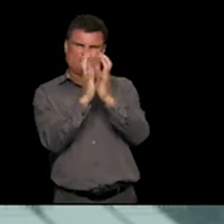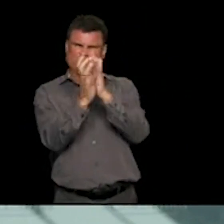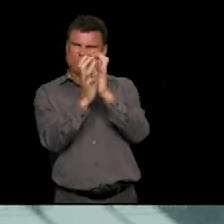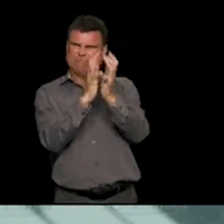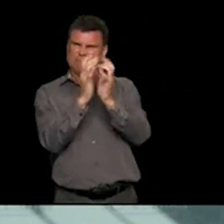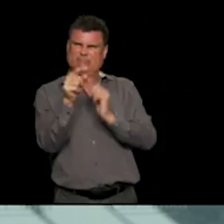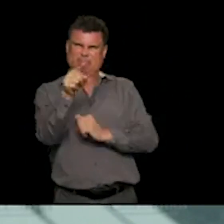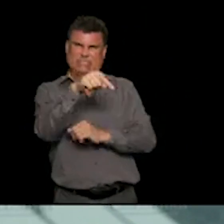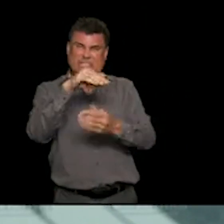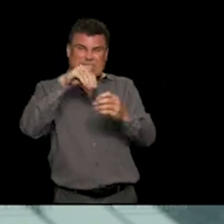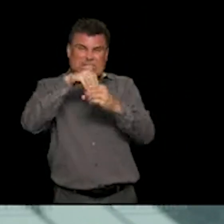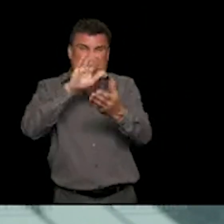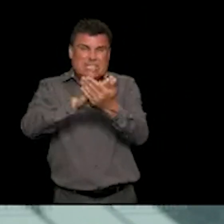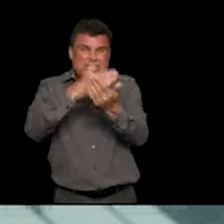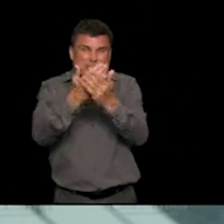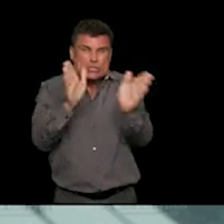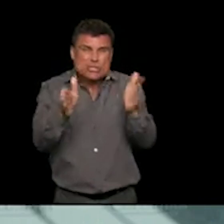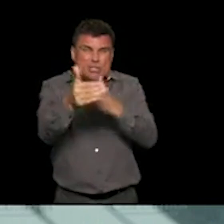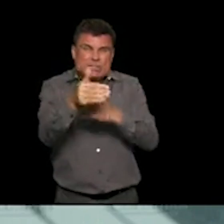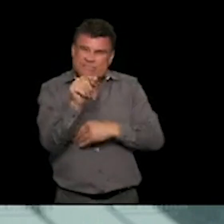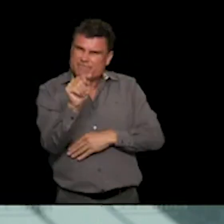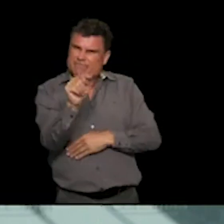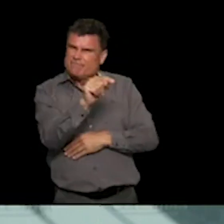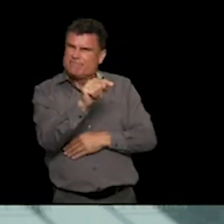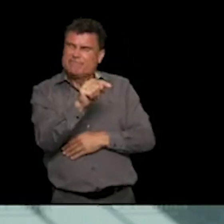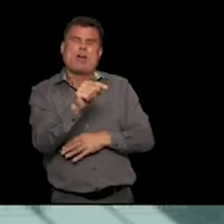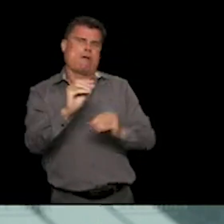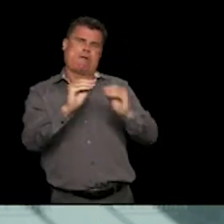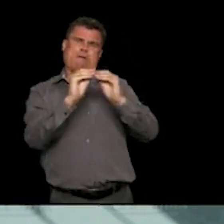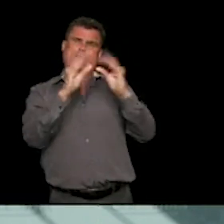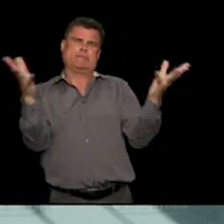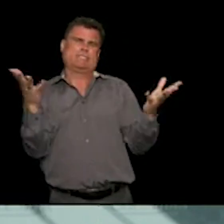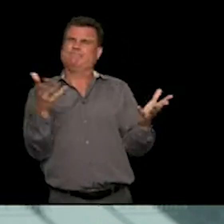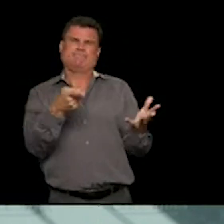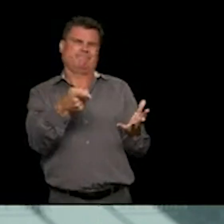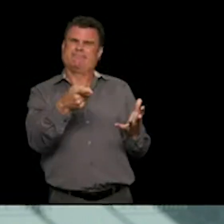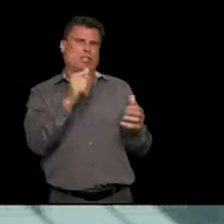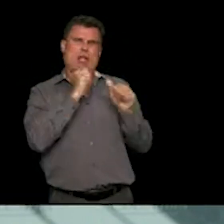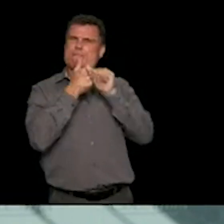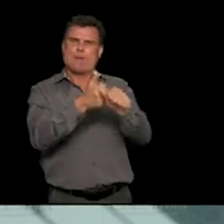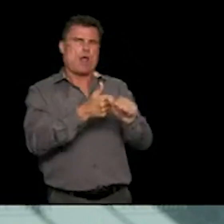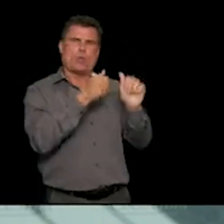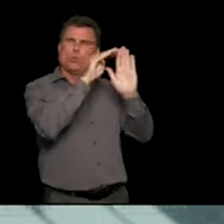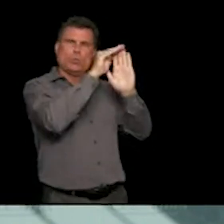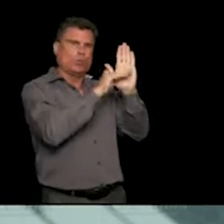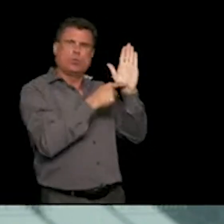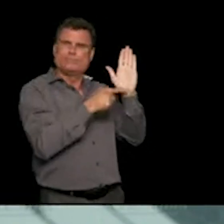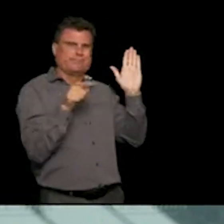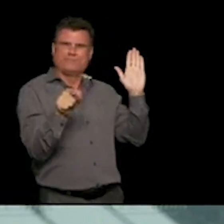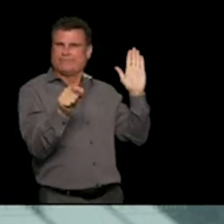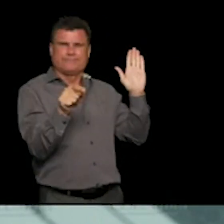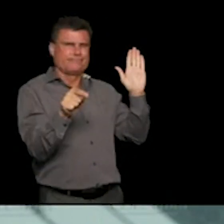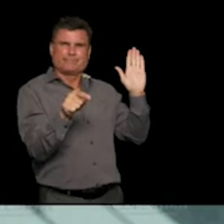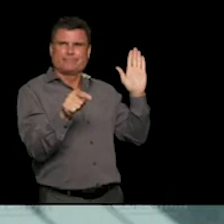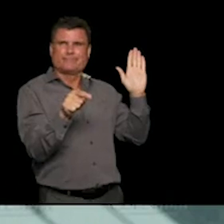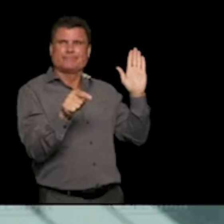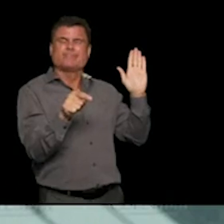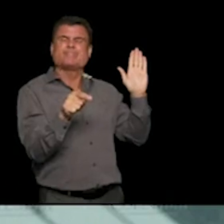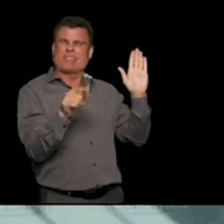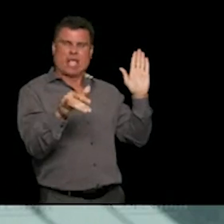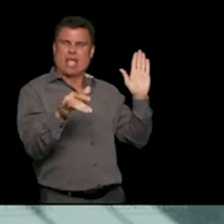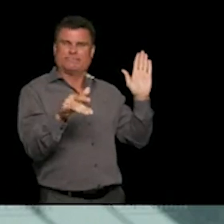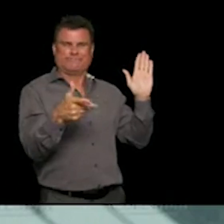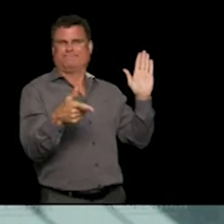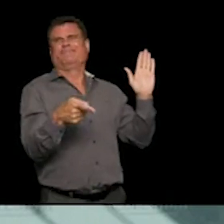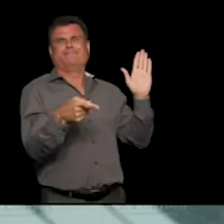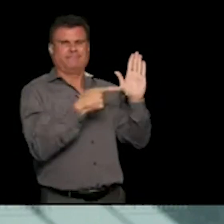no social distancing being able to take place, then clearly that's in a violation of the order, and the